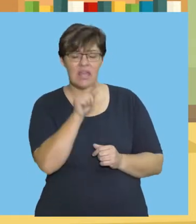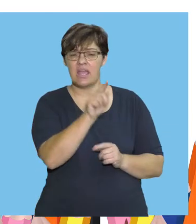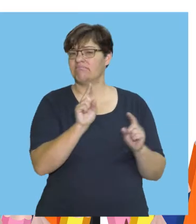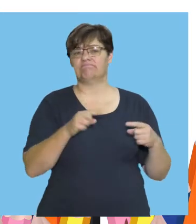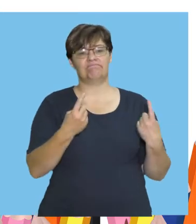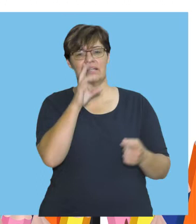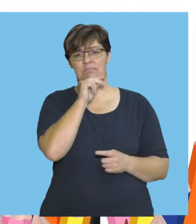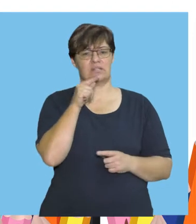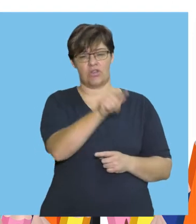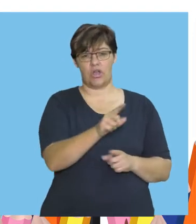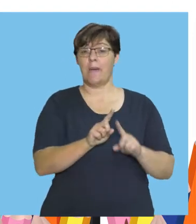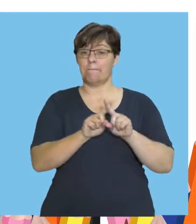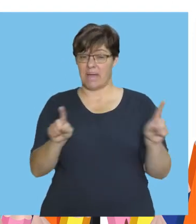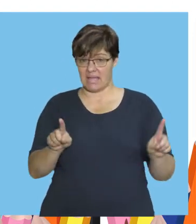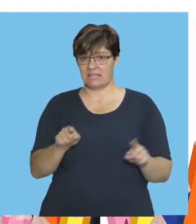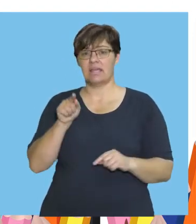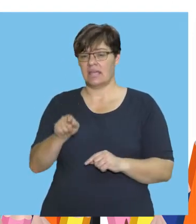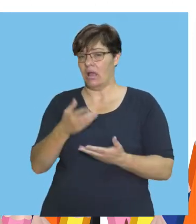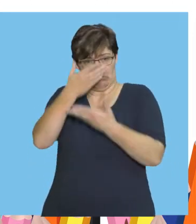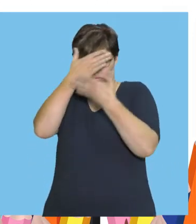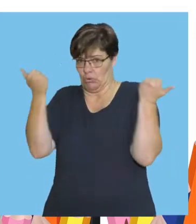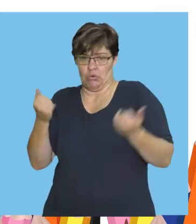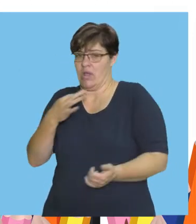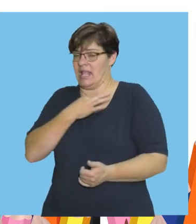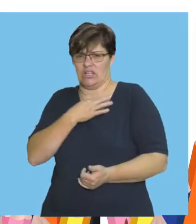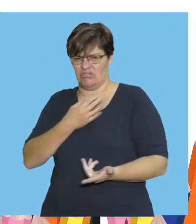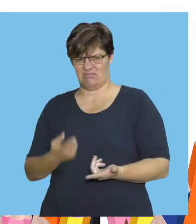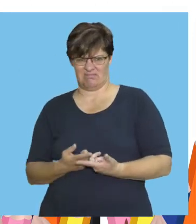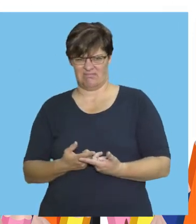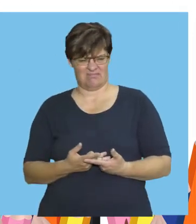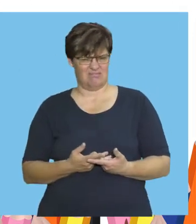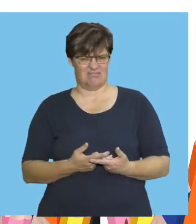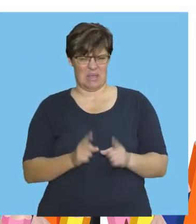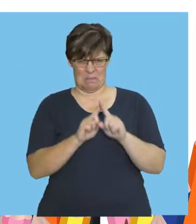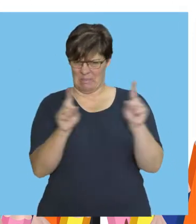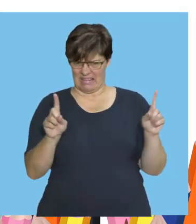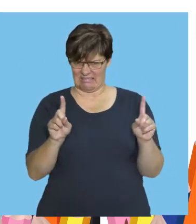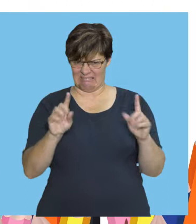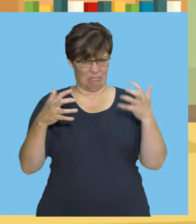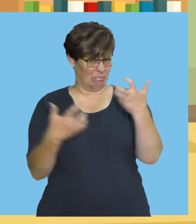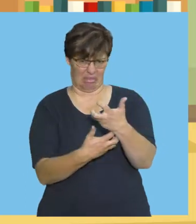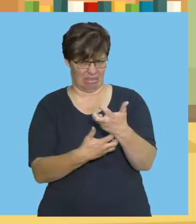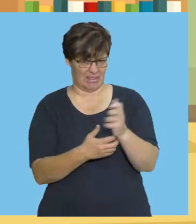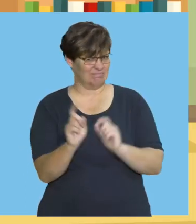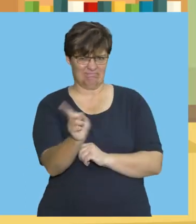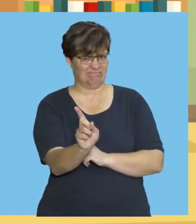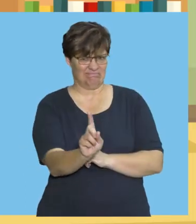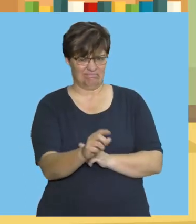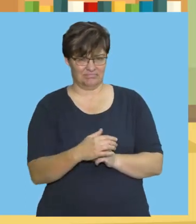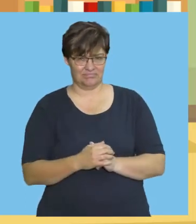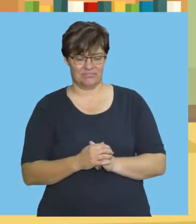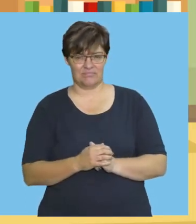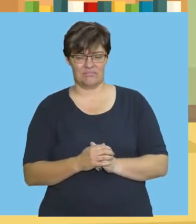He couldn't speak to her, but he doesn't know English. Does that make sense? It doesn't